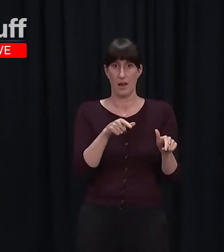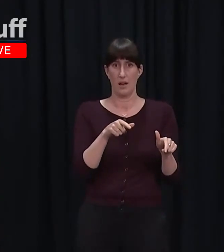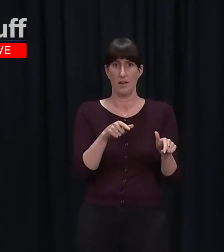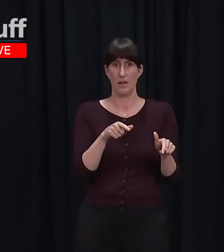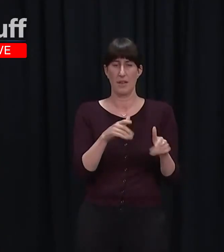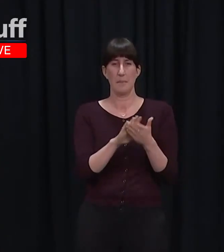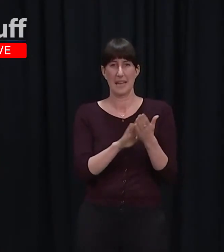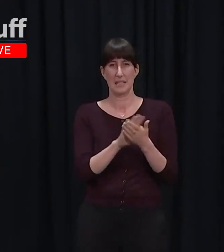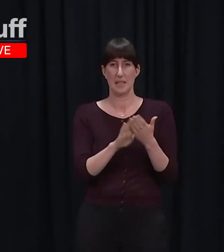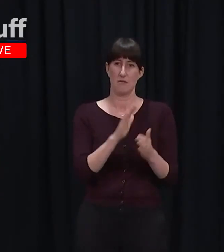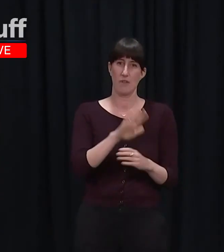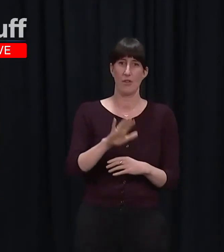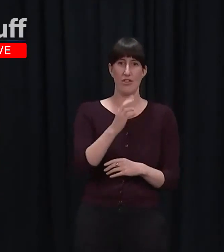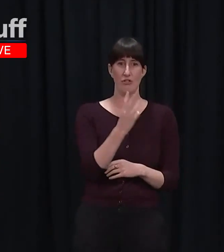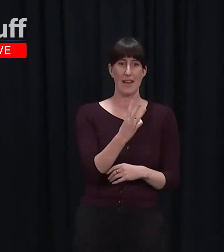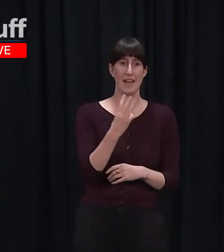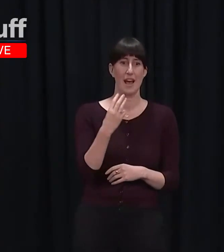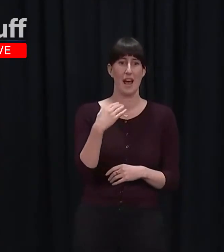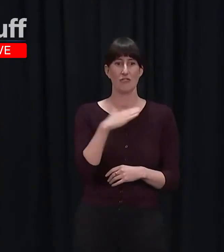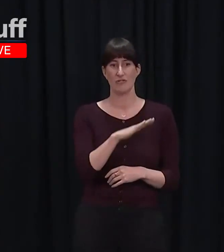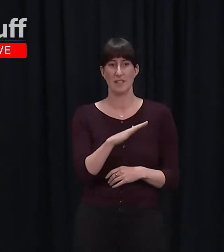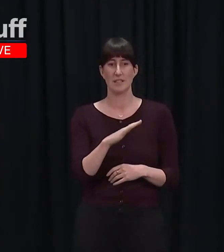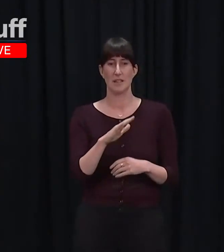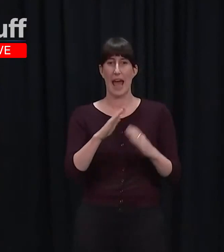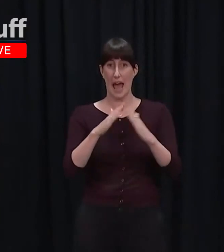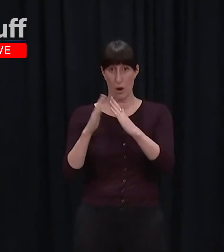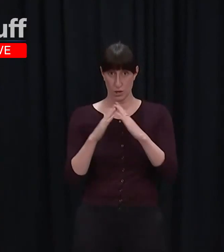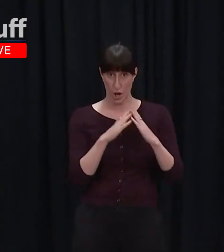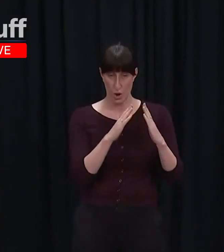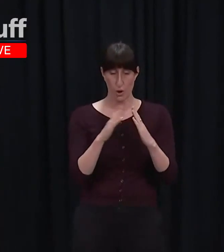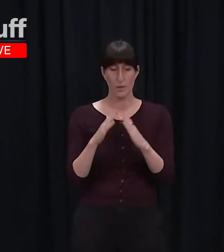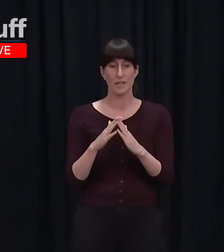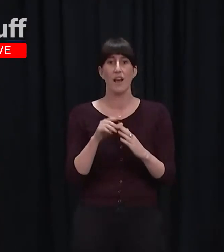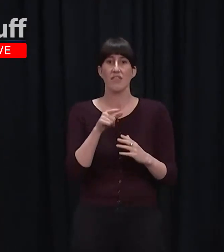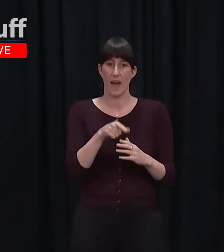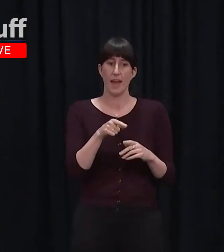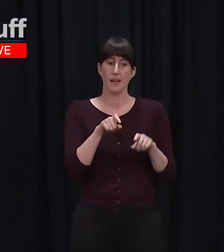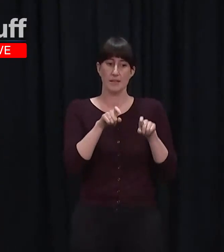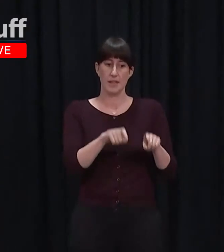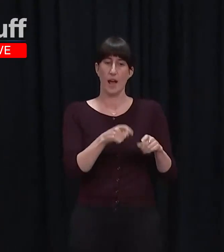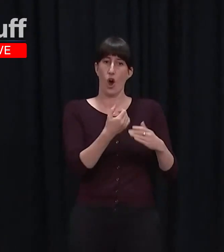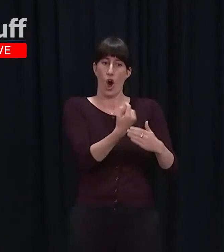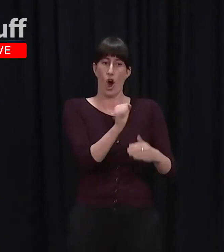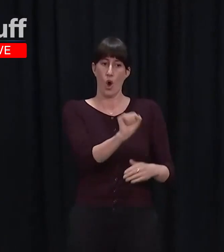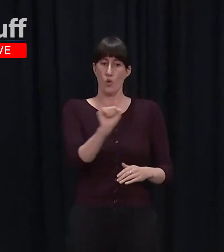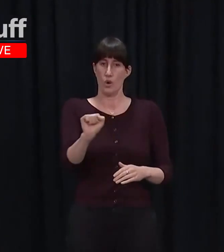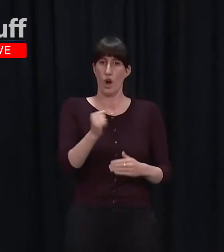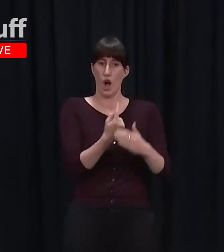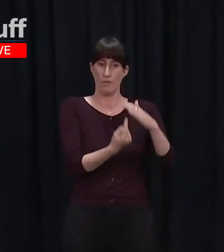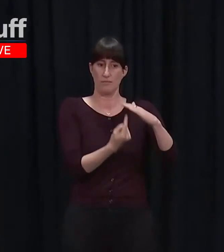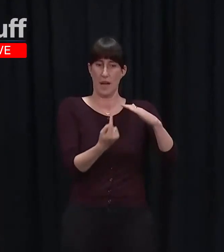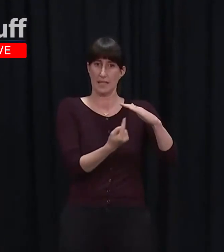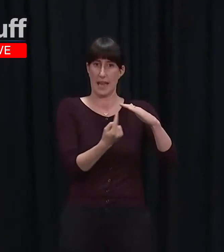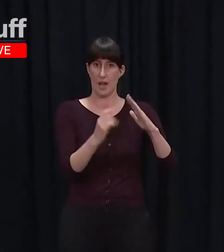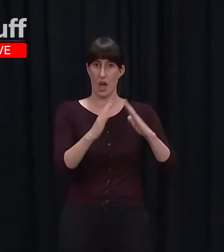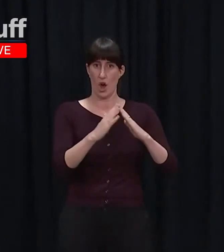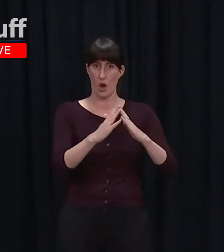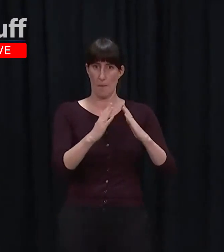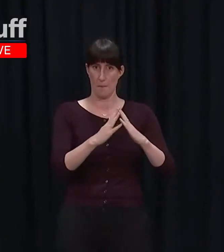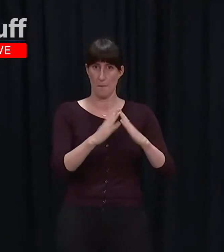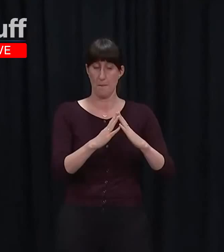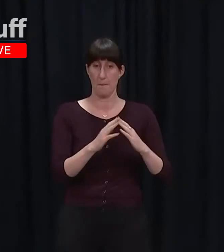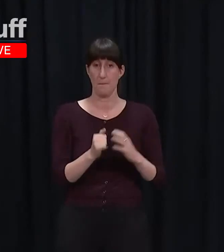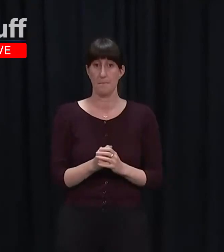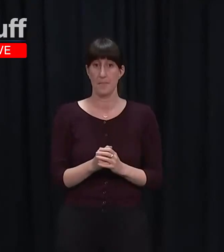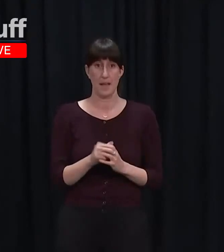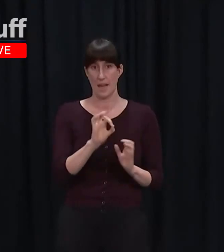safely isolating at home with support from both health and social services providers. This is part of an interim approach as we